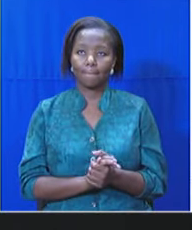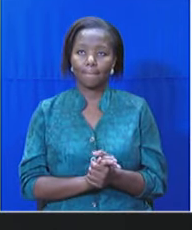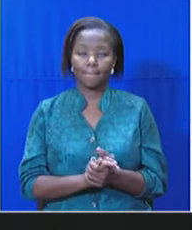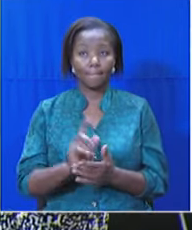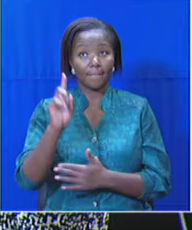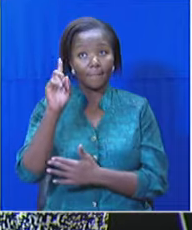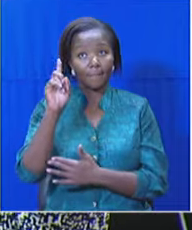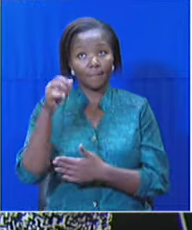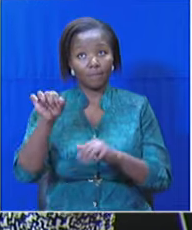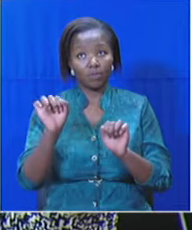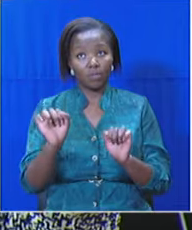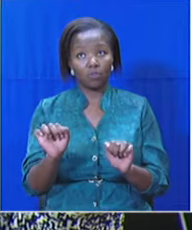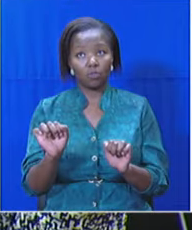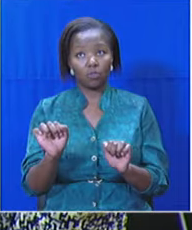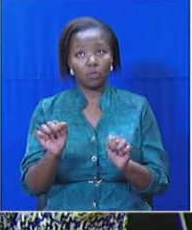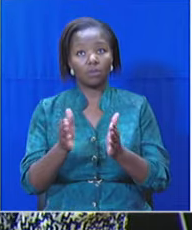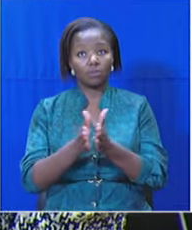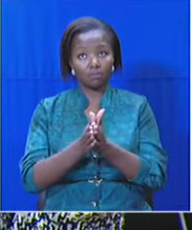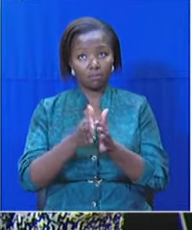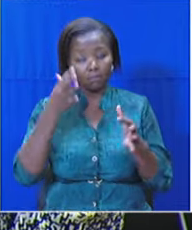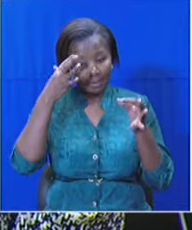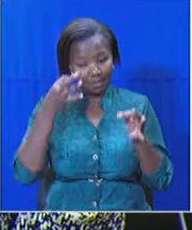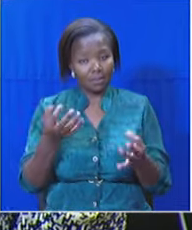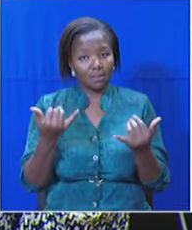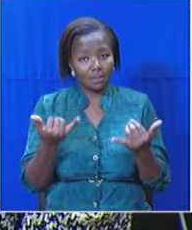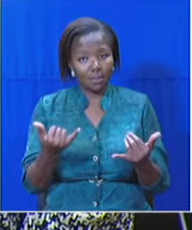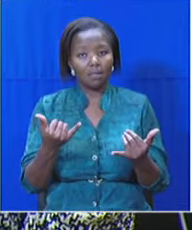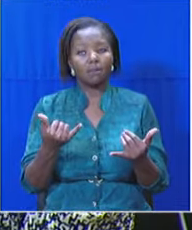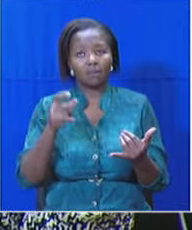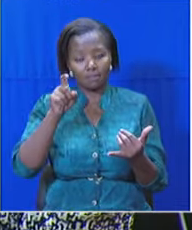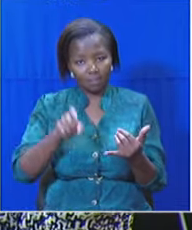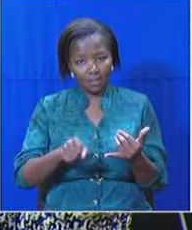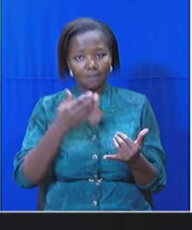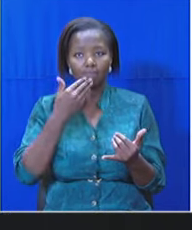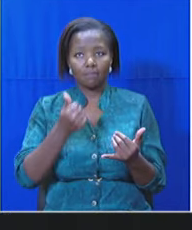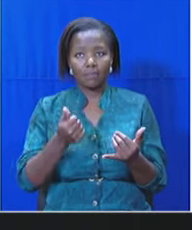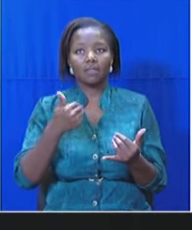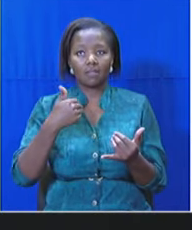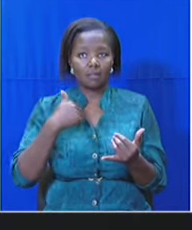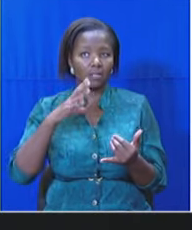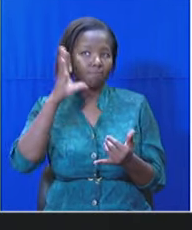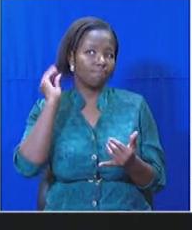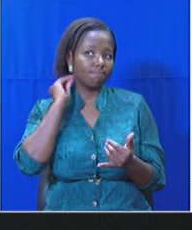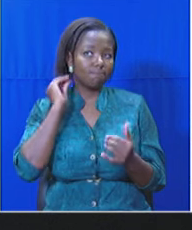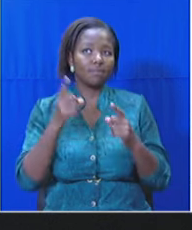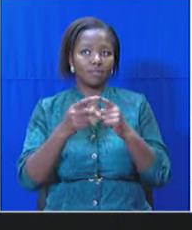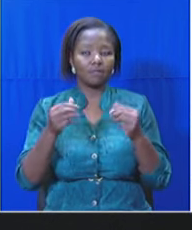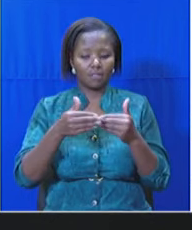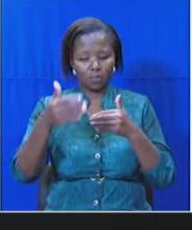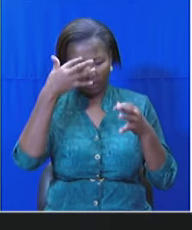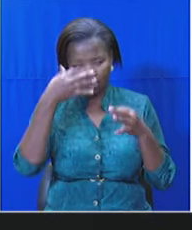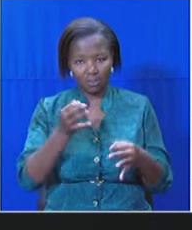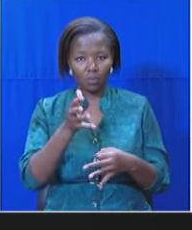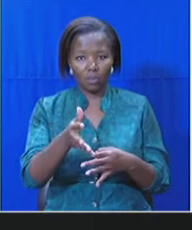Chairperson, I want you to make a ruling on it because it's a Honorable rule. Member, I have noted your point. I will make a